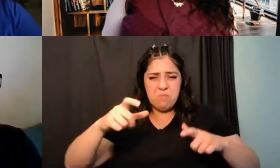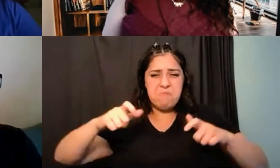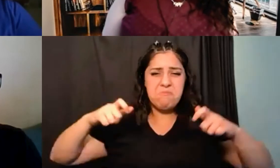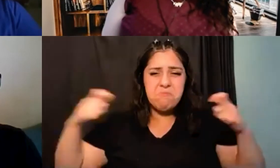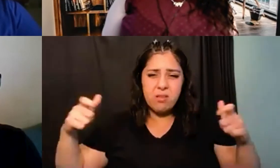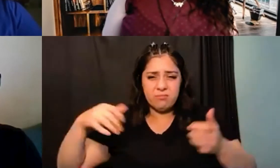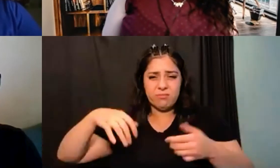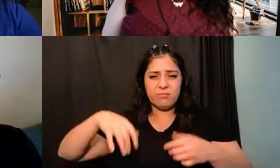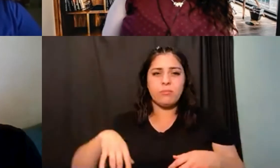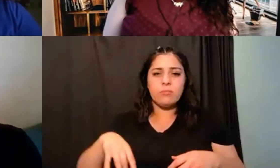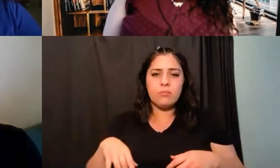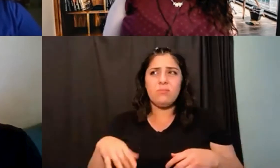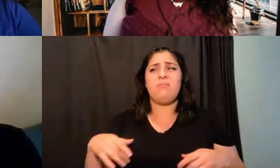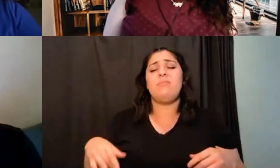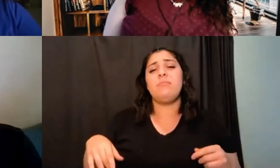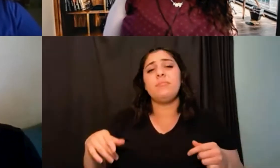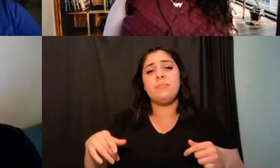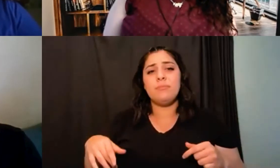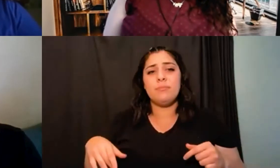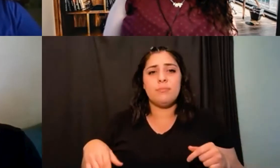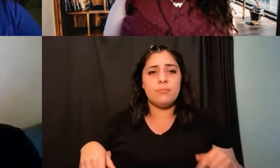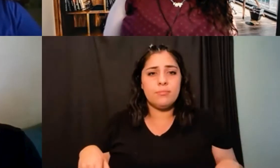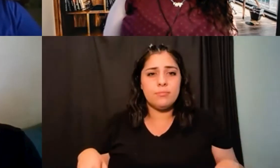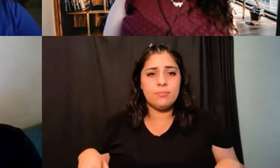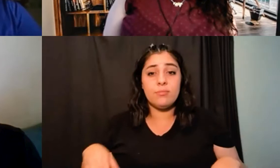hostage, asks for ransom in calorie